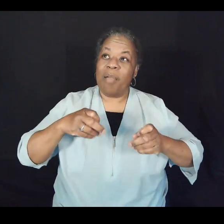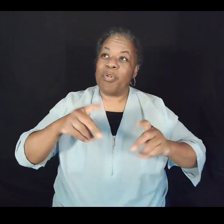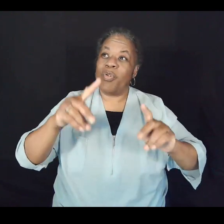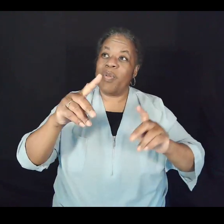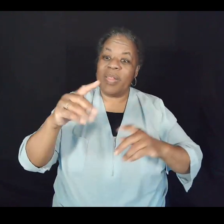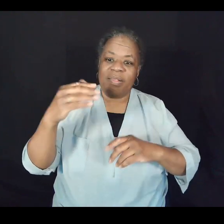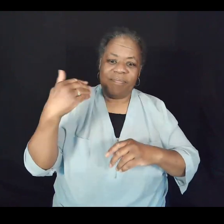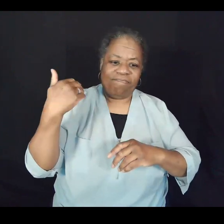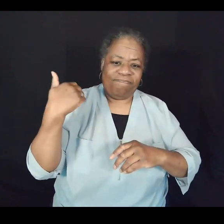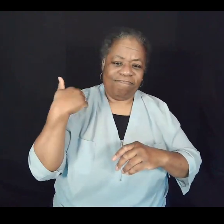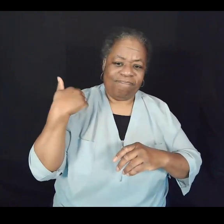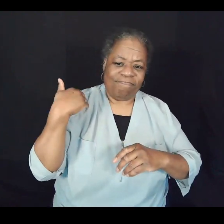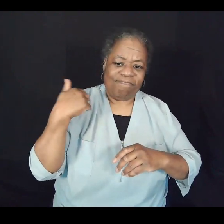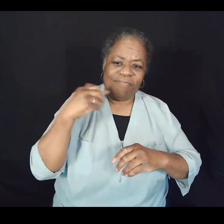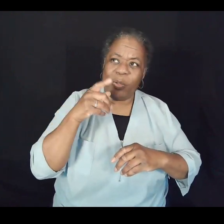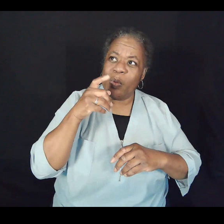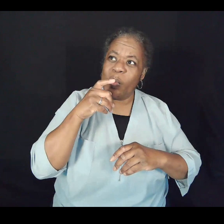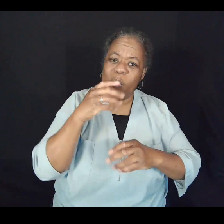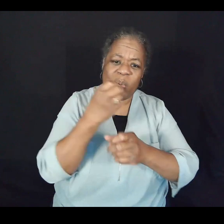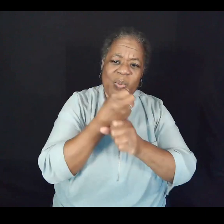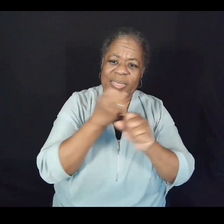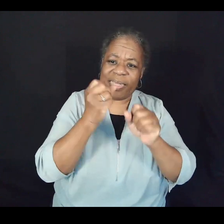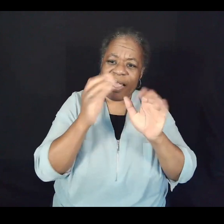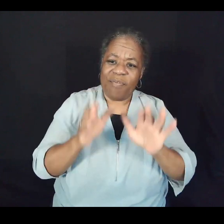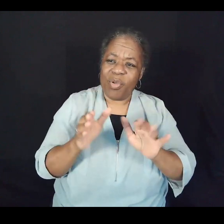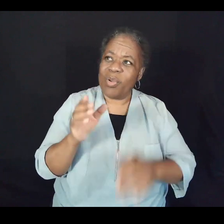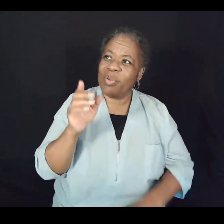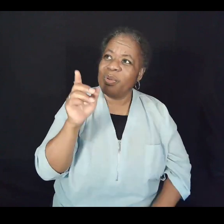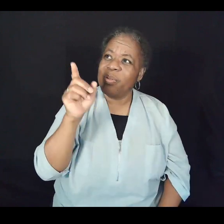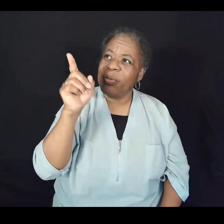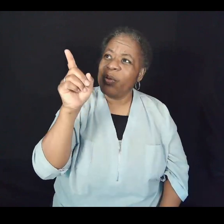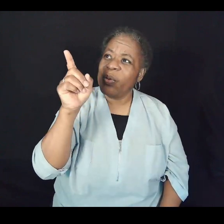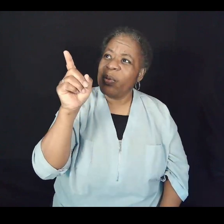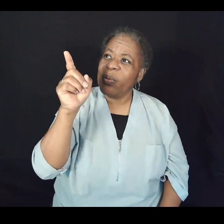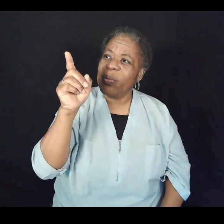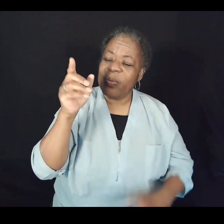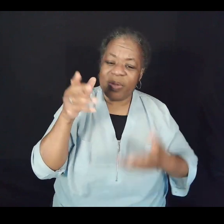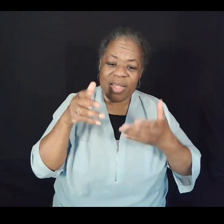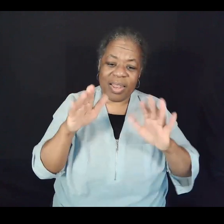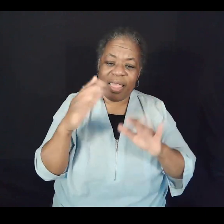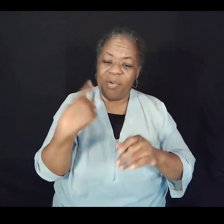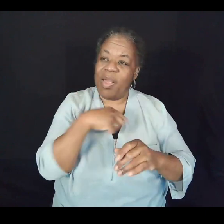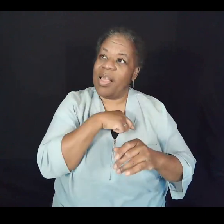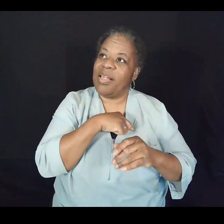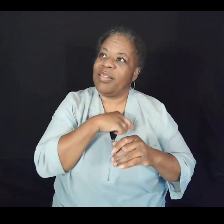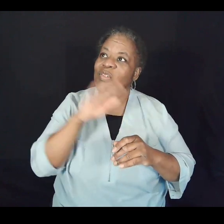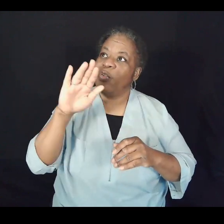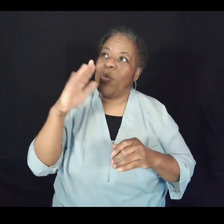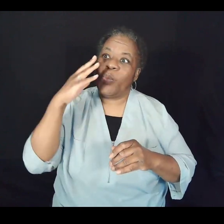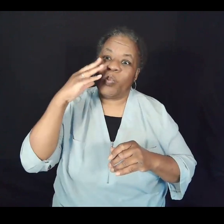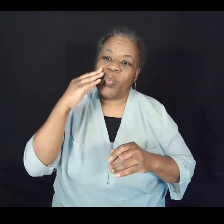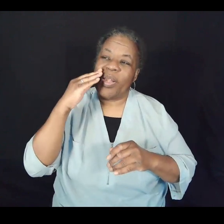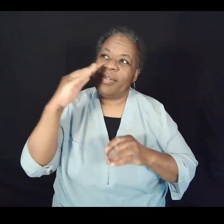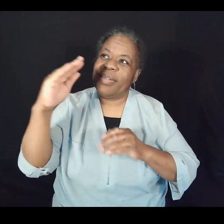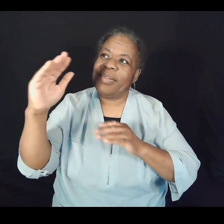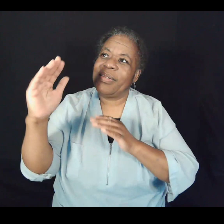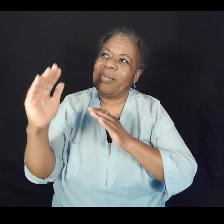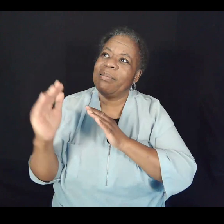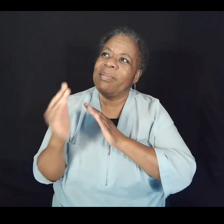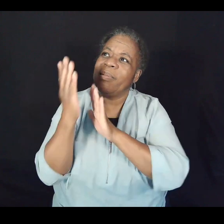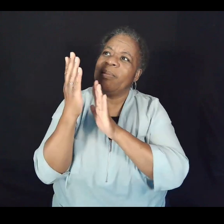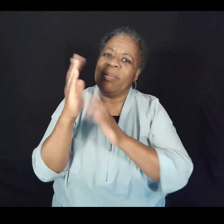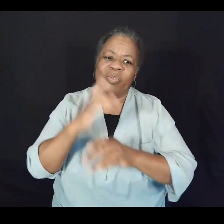who our Savior is in you. I pray that you would allow us to feel your presence in our very